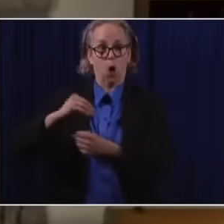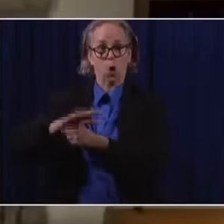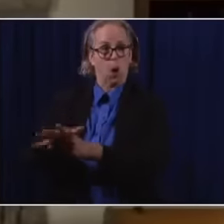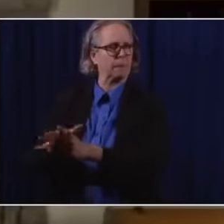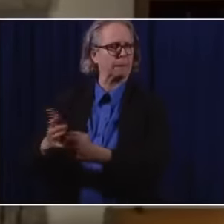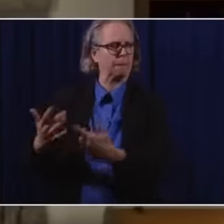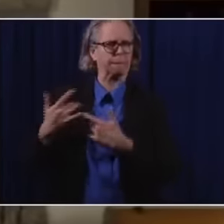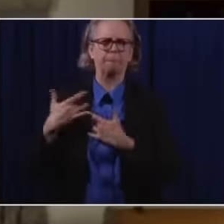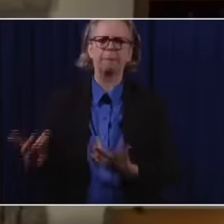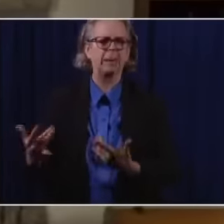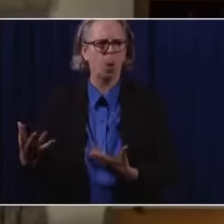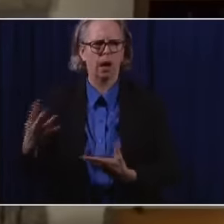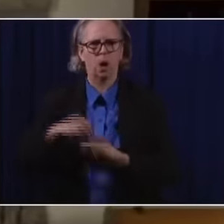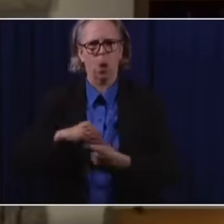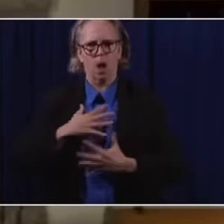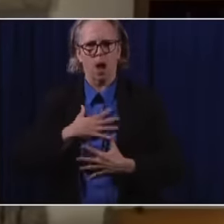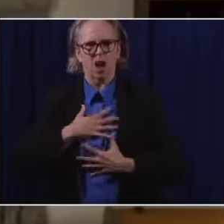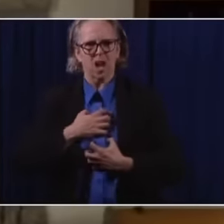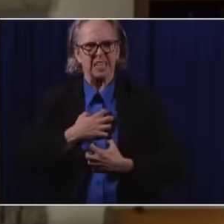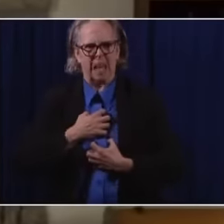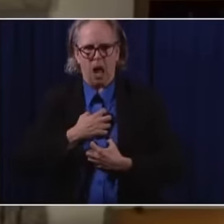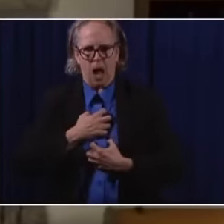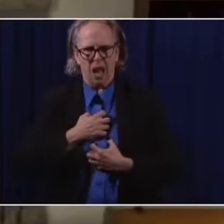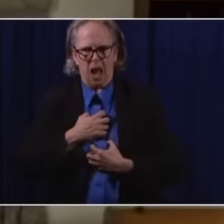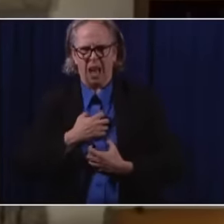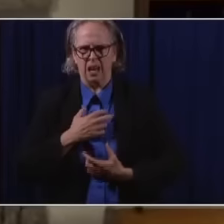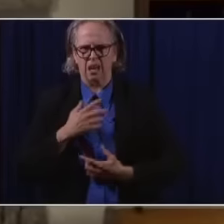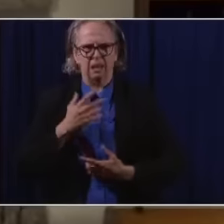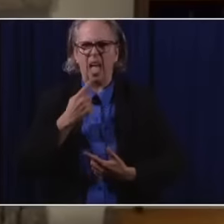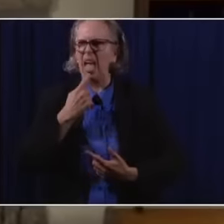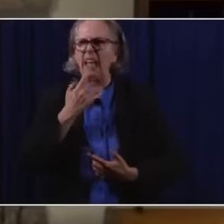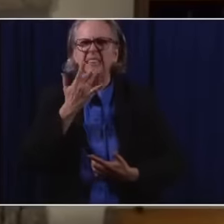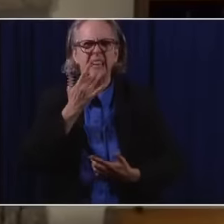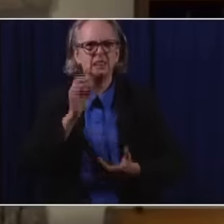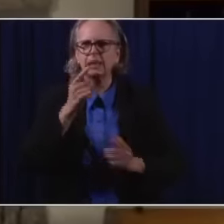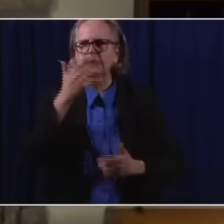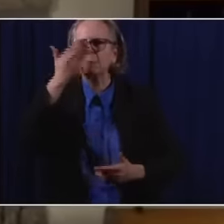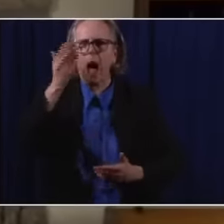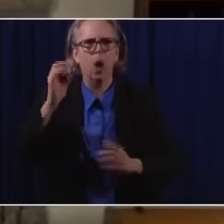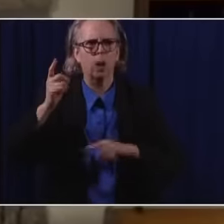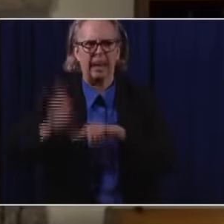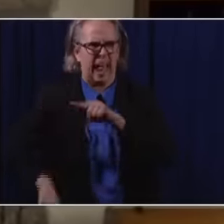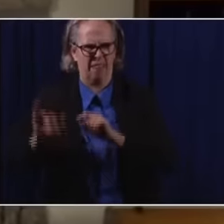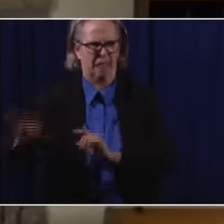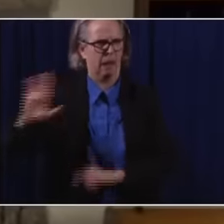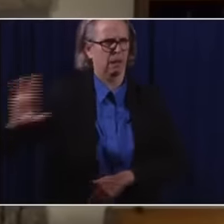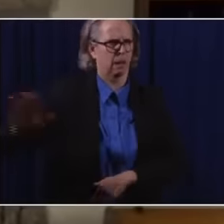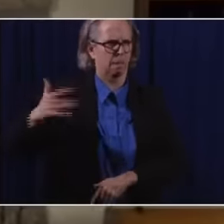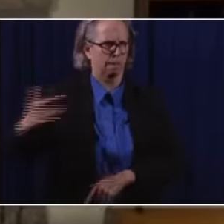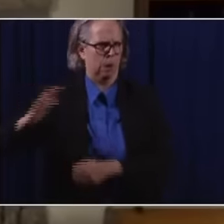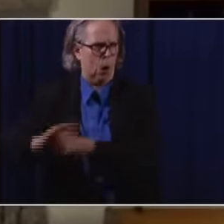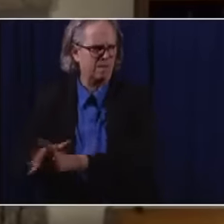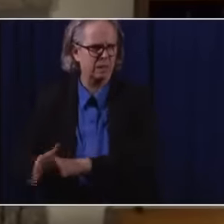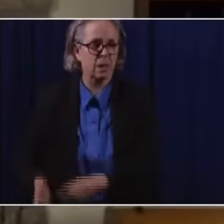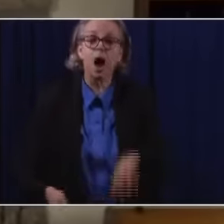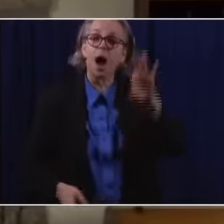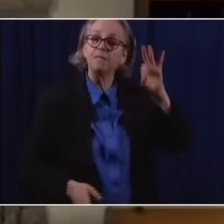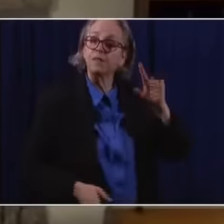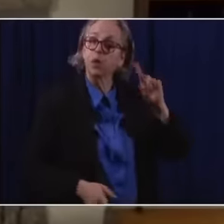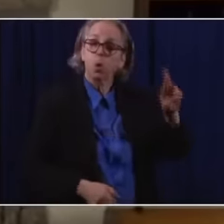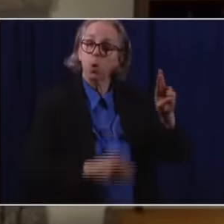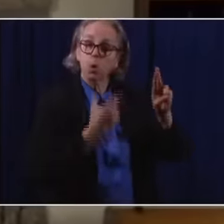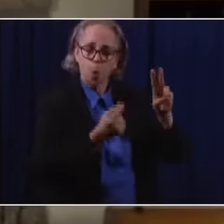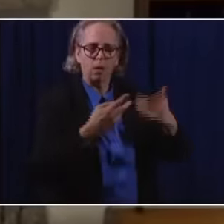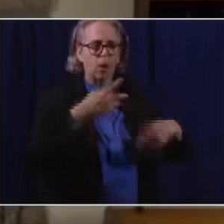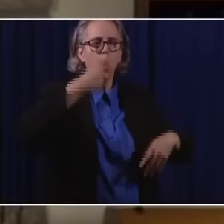of taste or smell. With flu, however, nasal congestion and a runny nose are more common. If you become ill this season,